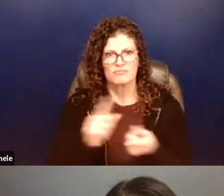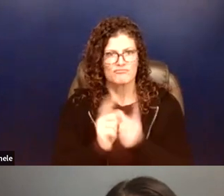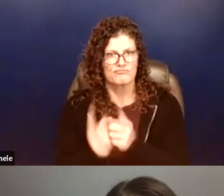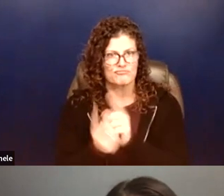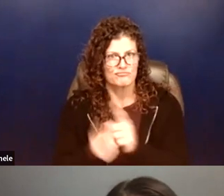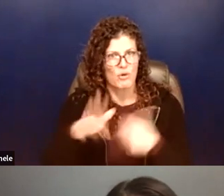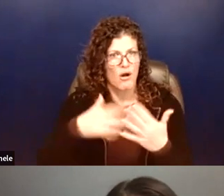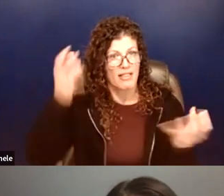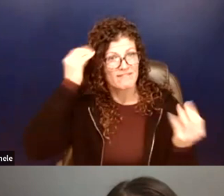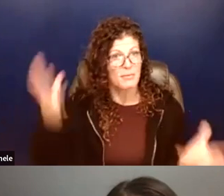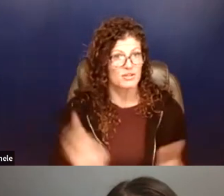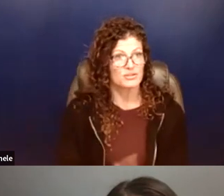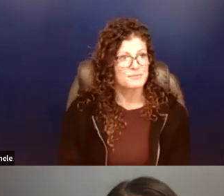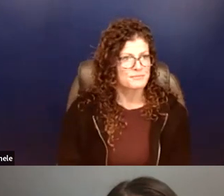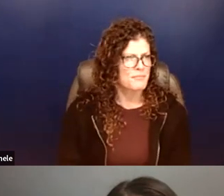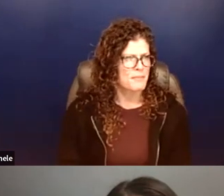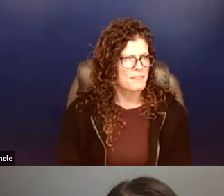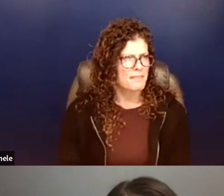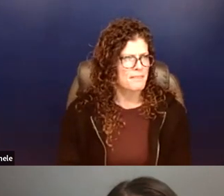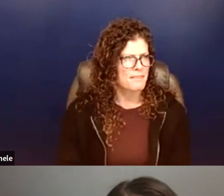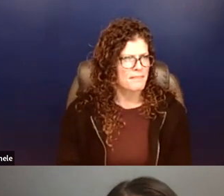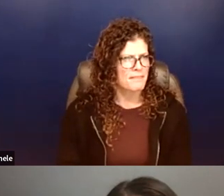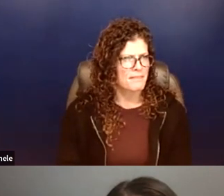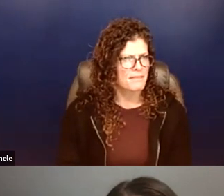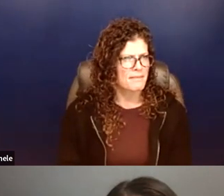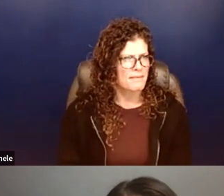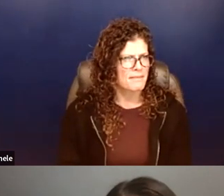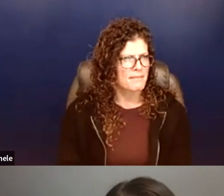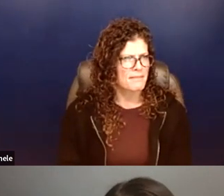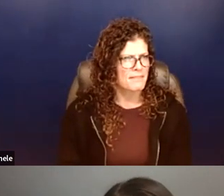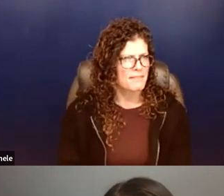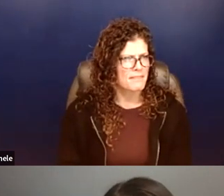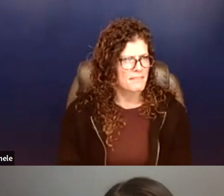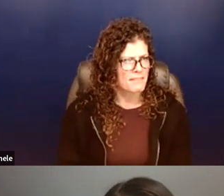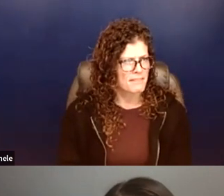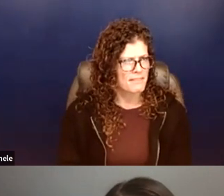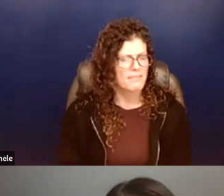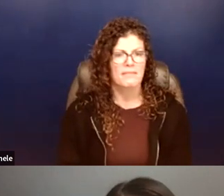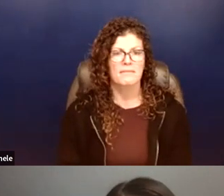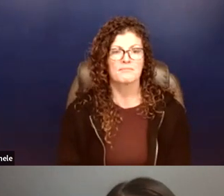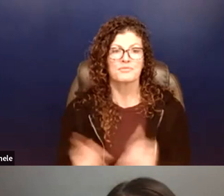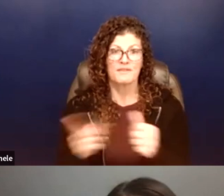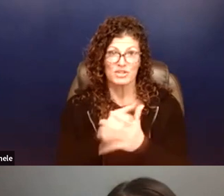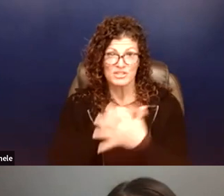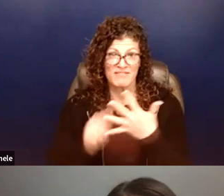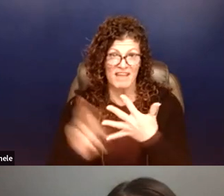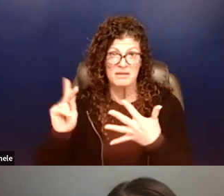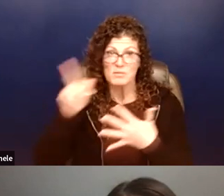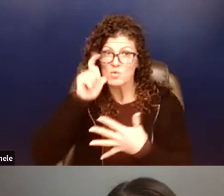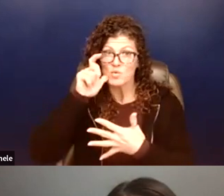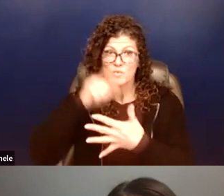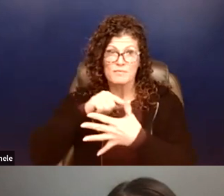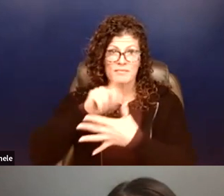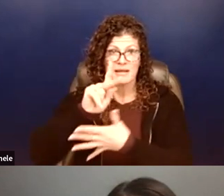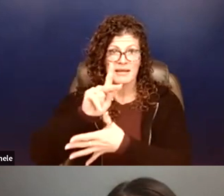the information we have to share. Our first 5 speakers will be